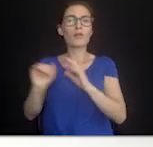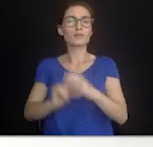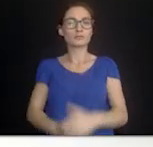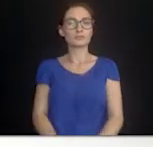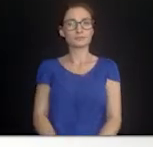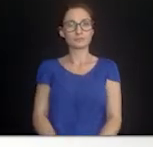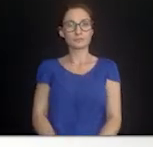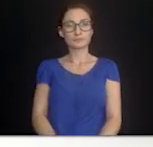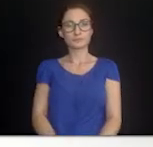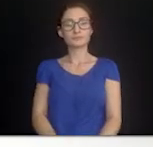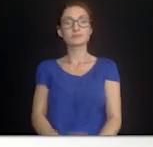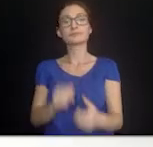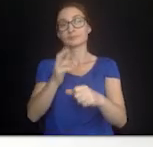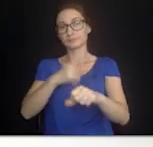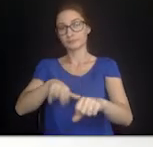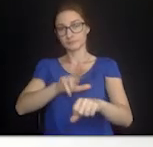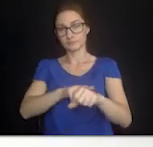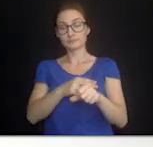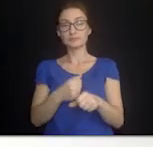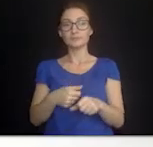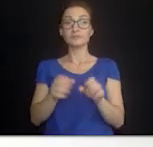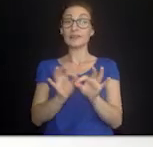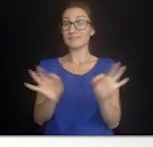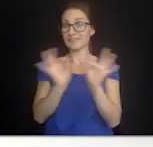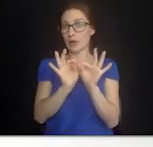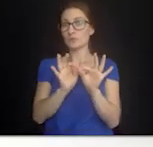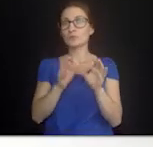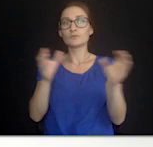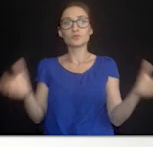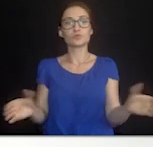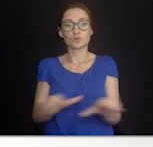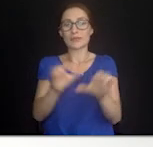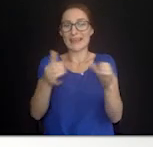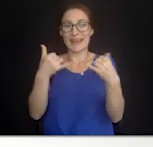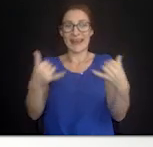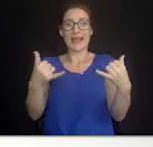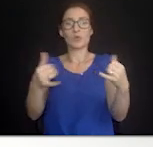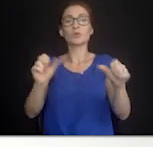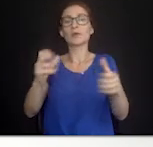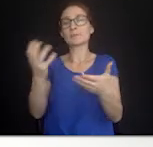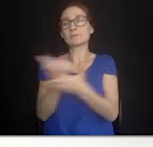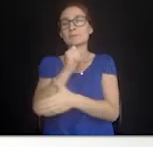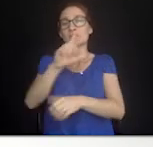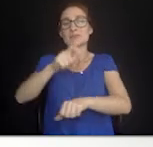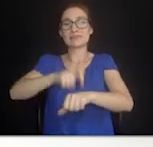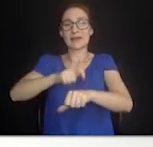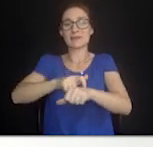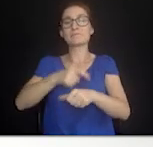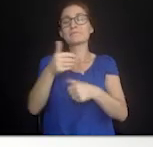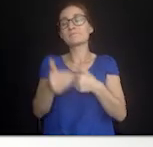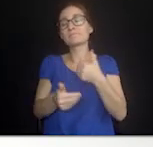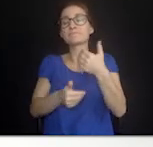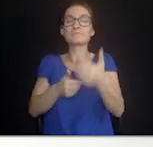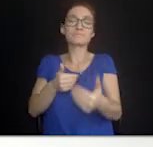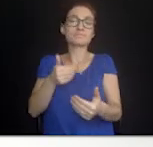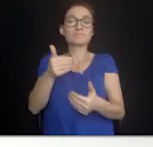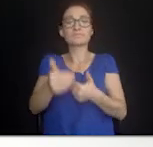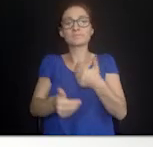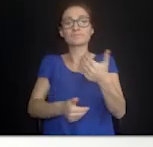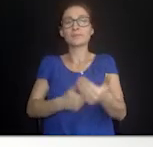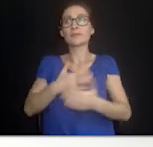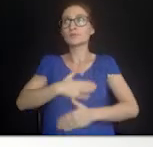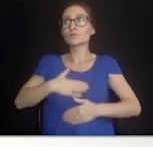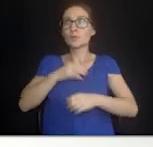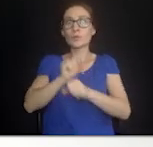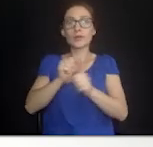And then, of course, the value of doing this kind of stuff now is you get to take your time, right? I love working with people where we put a